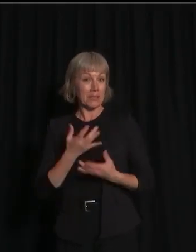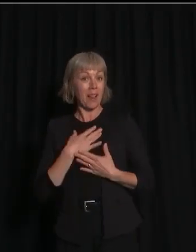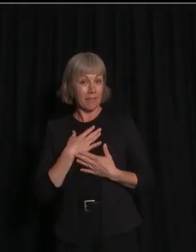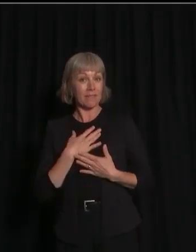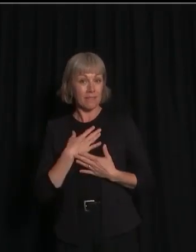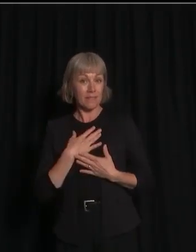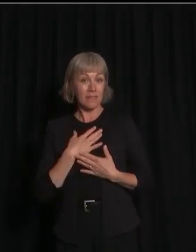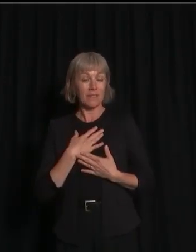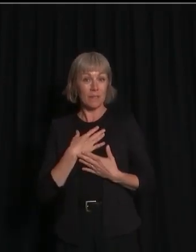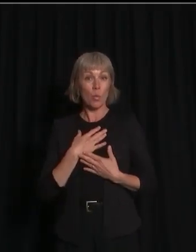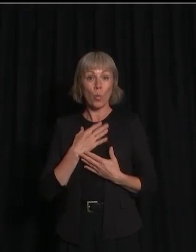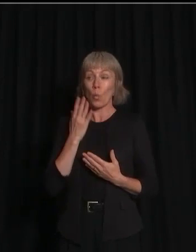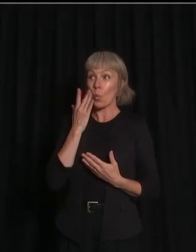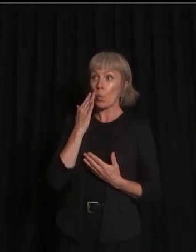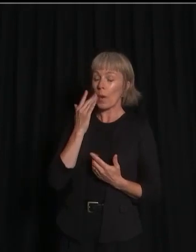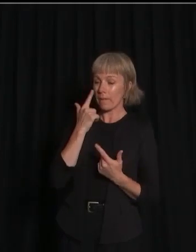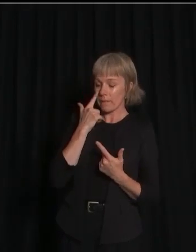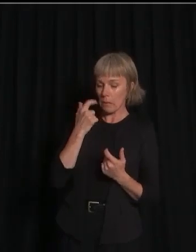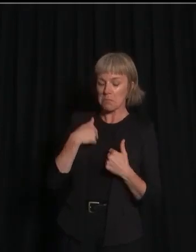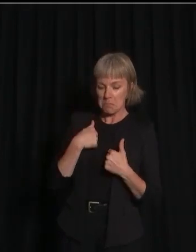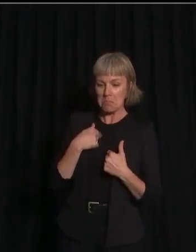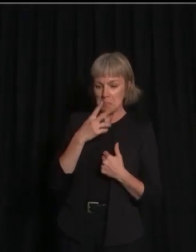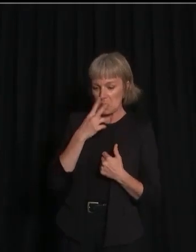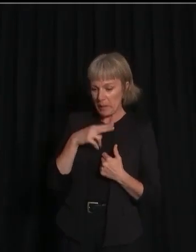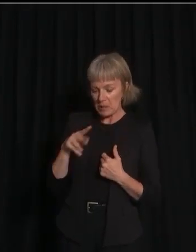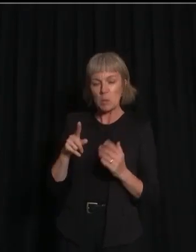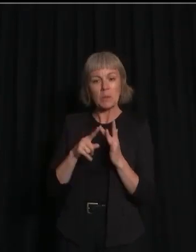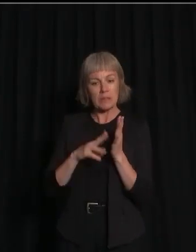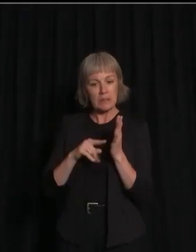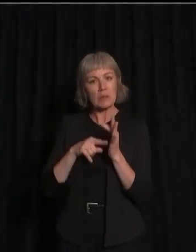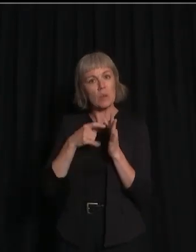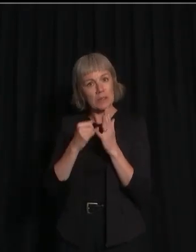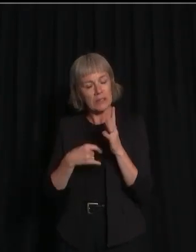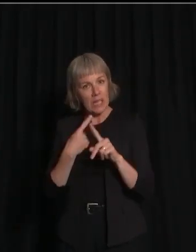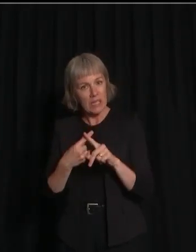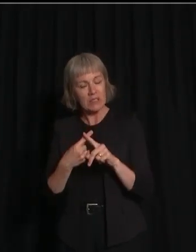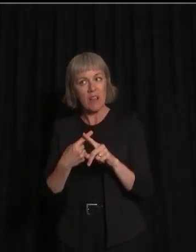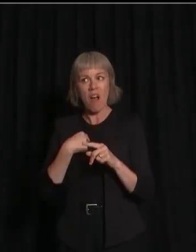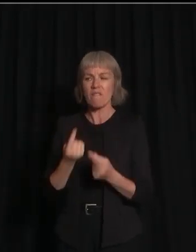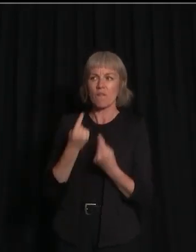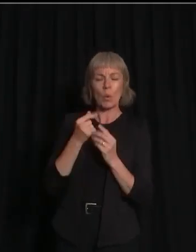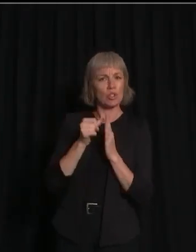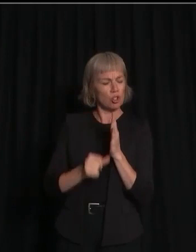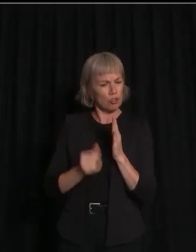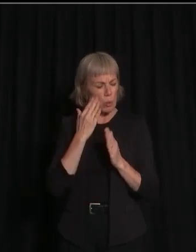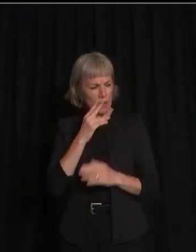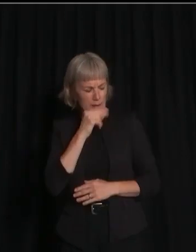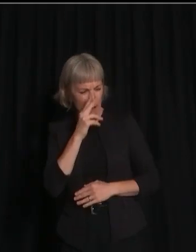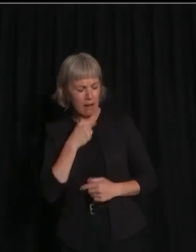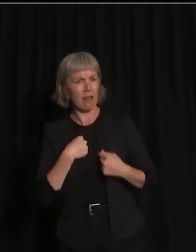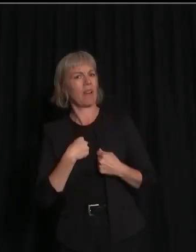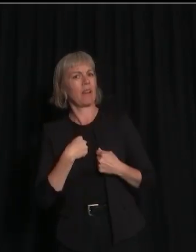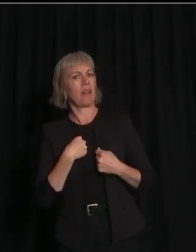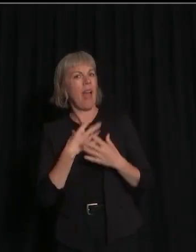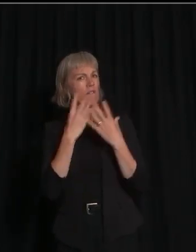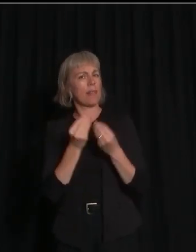I found out that me being intersex and the surgeries that were done to me, when I found out that it was all